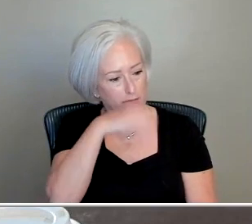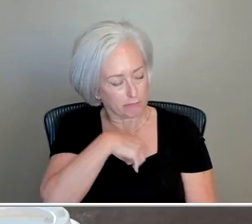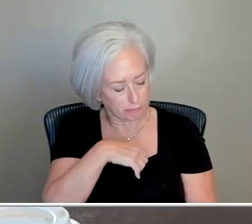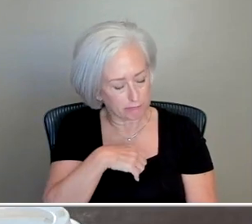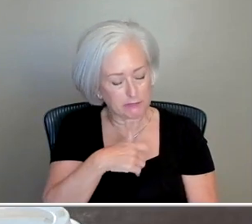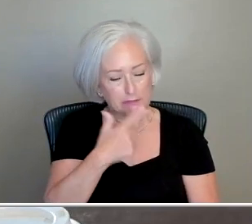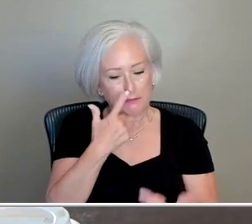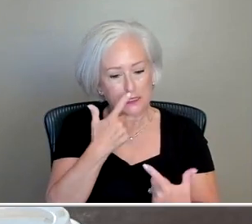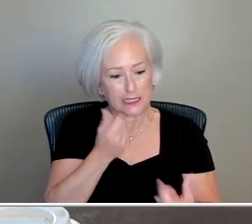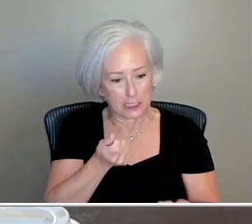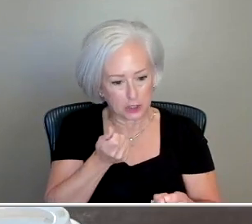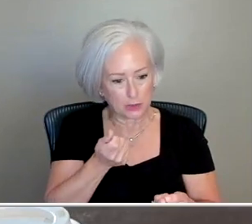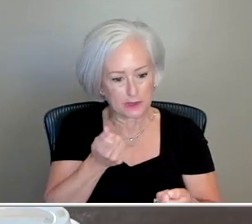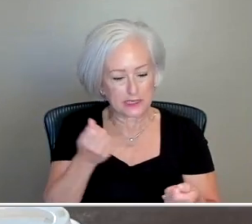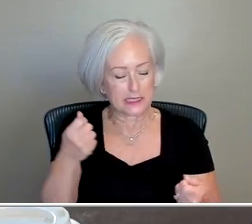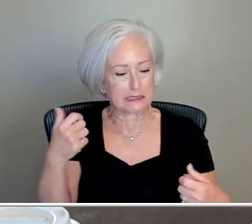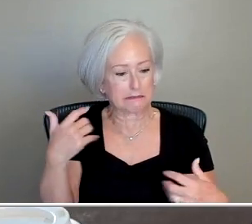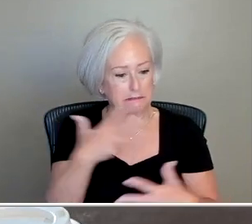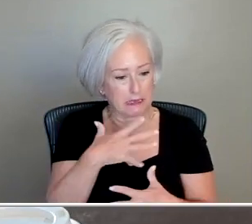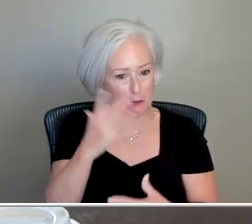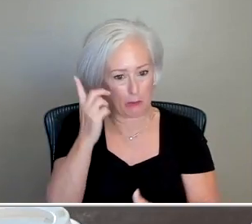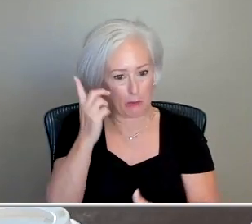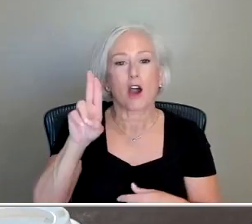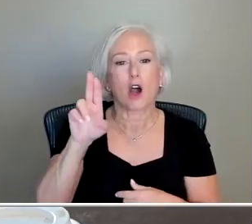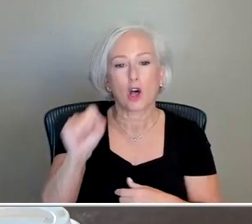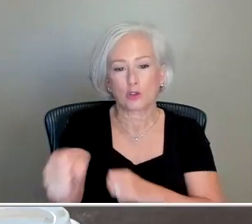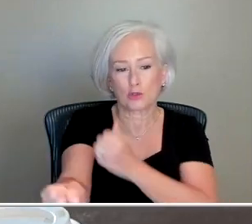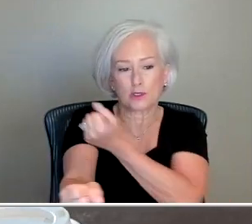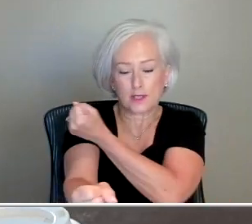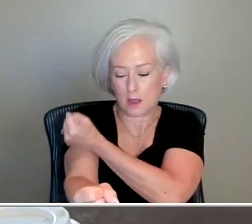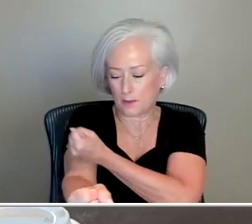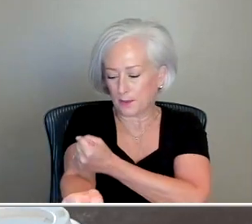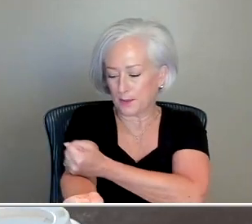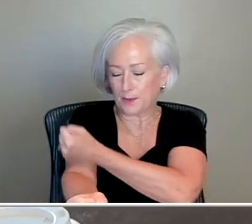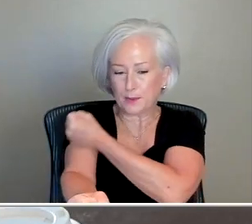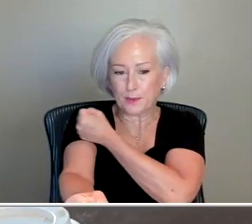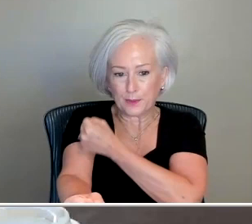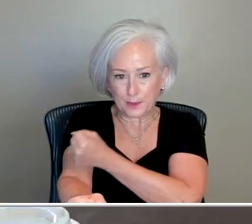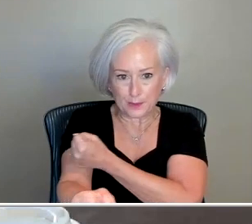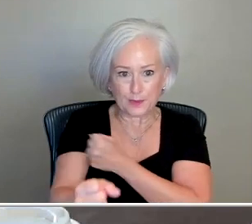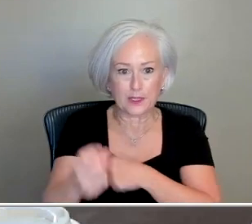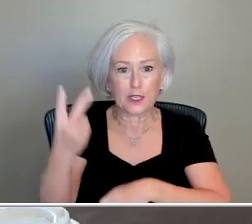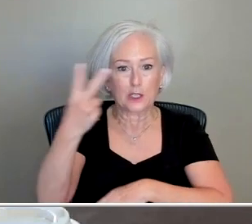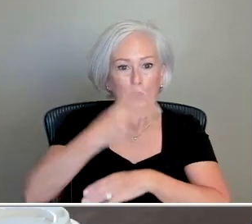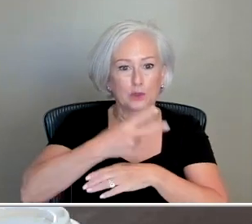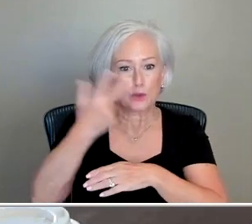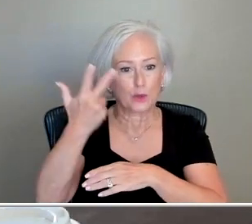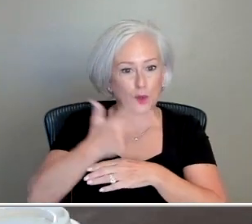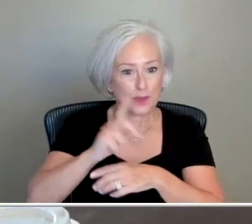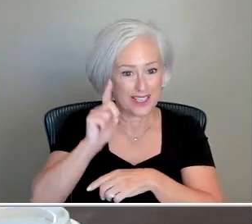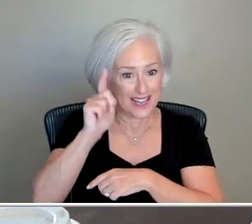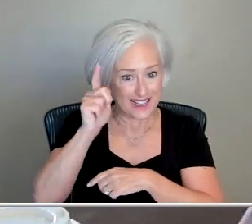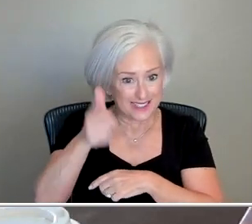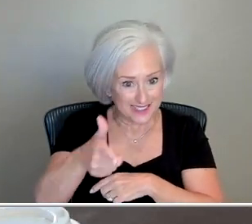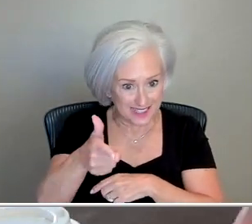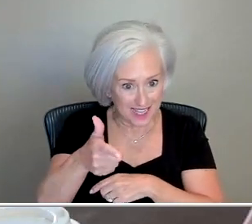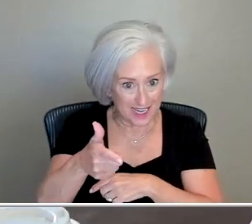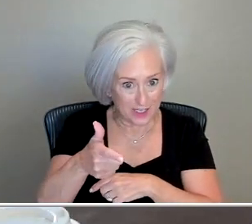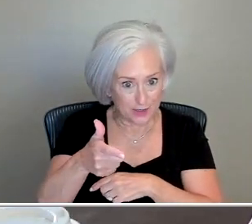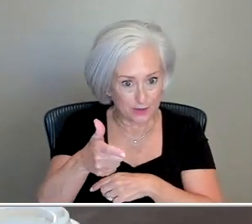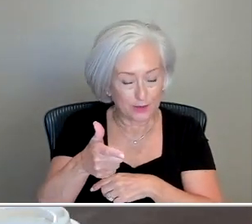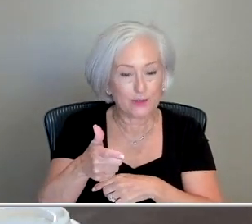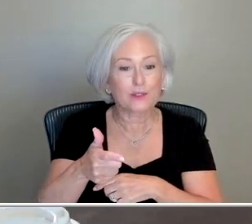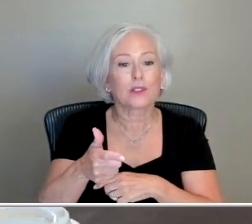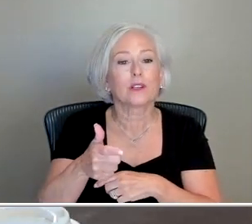looking. So I had an ultrasound done, and about 2 or 3 days later, and the ultrasound doctor actually felt under